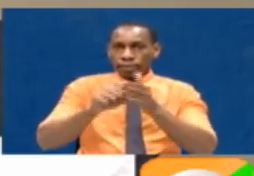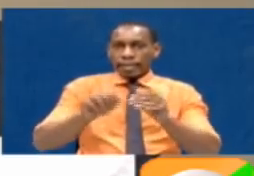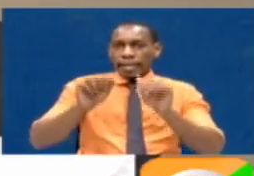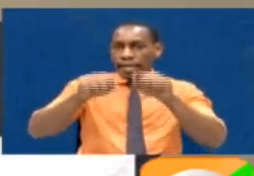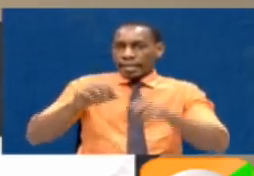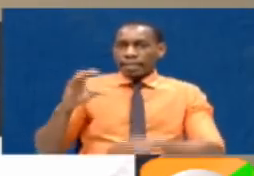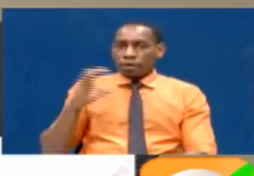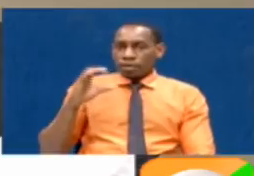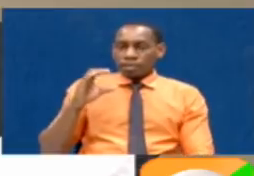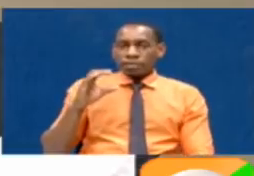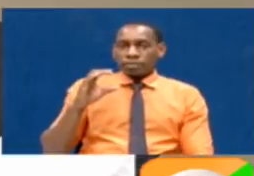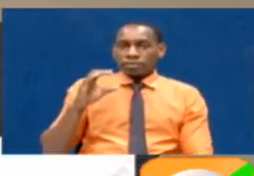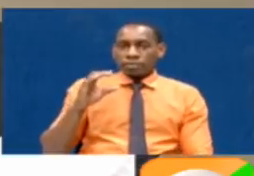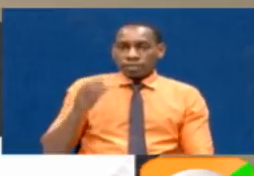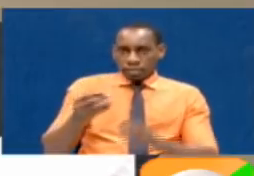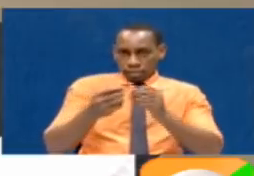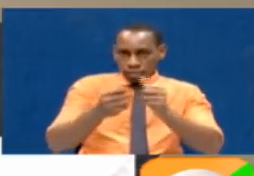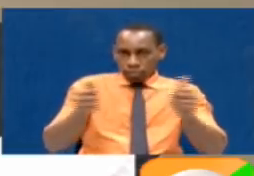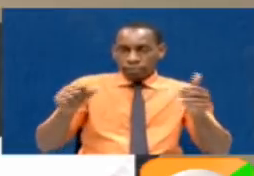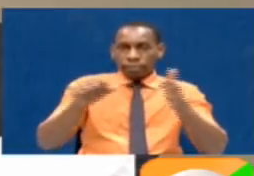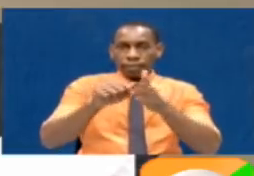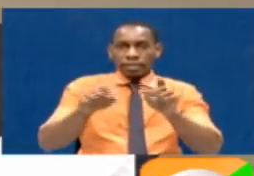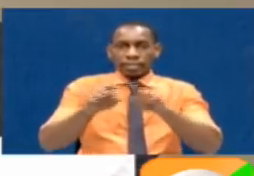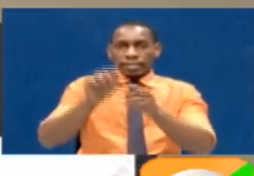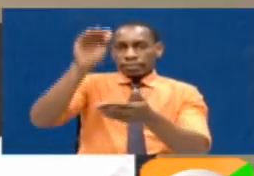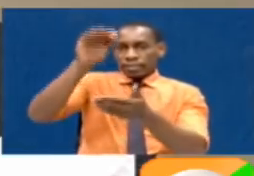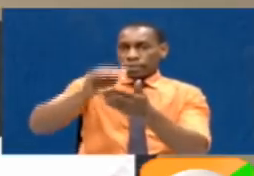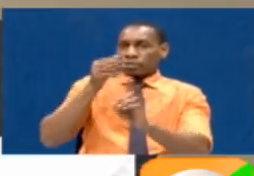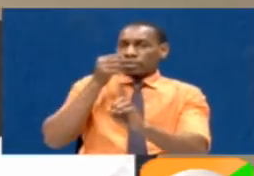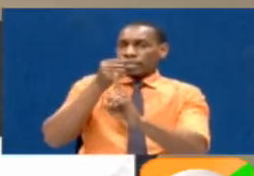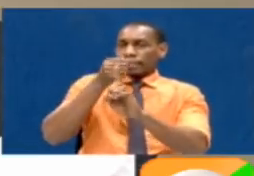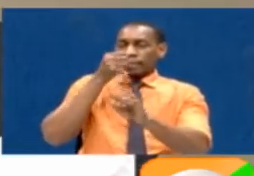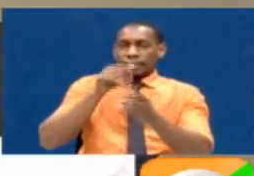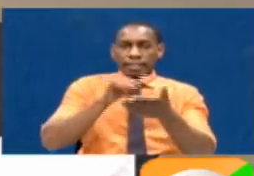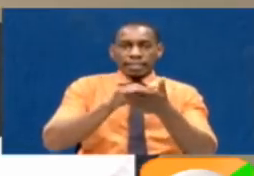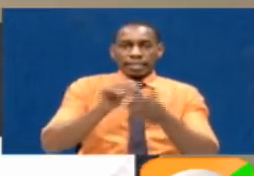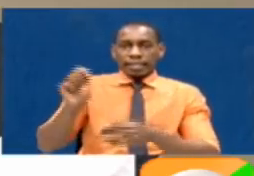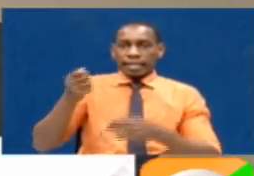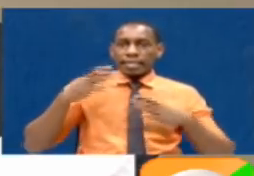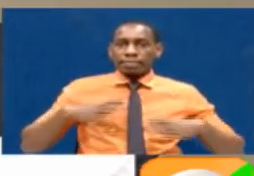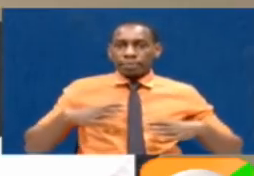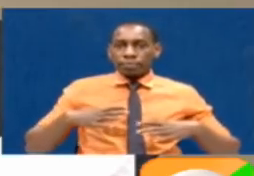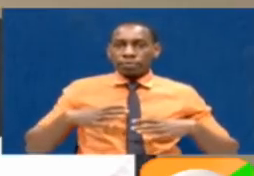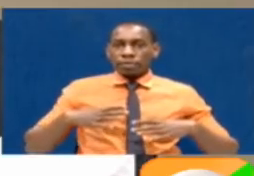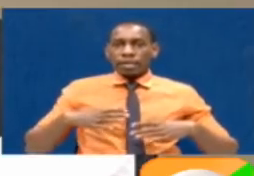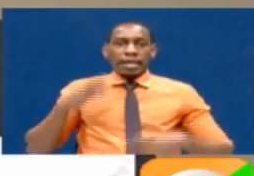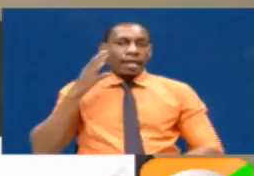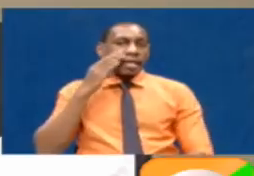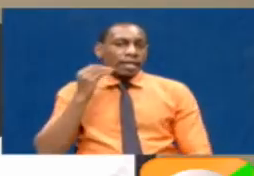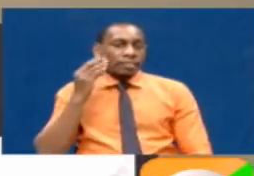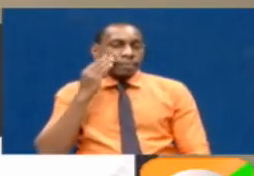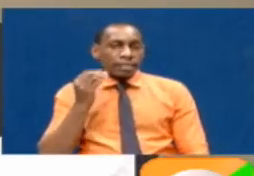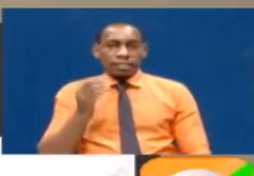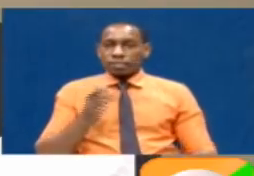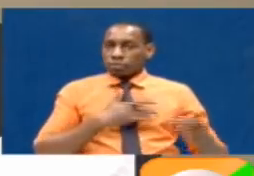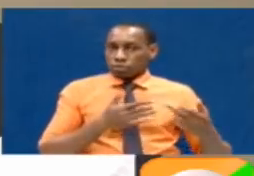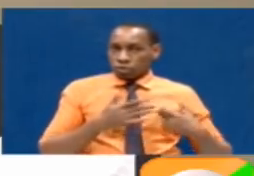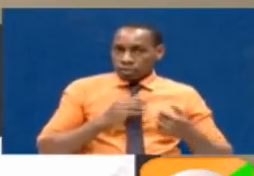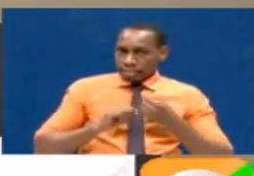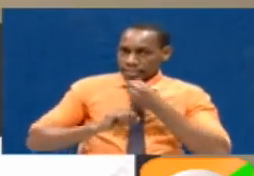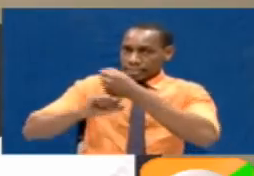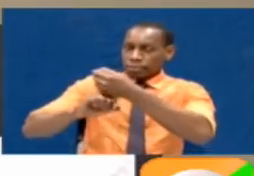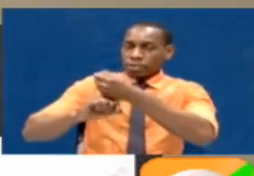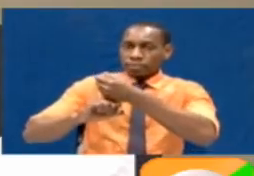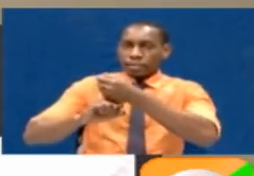enable our customers go through this crisis, and we reduce the impact that Kenyans are facing. So in terms of